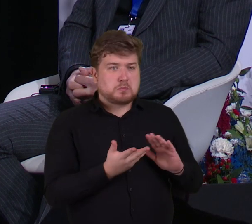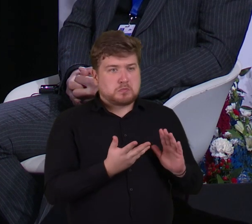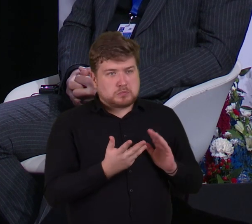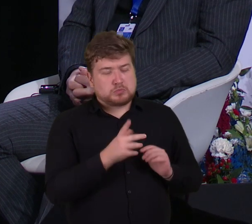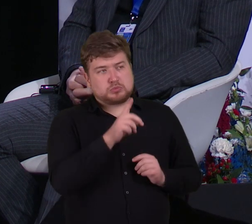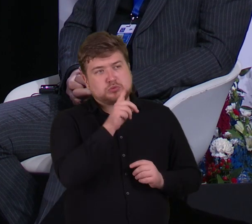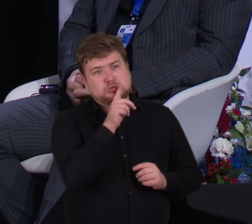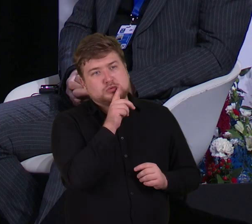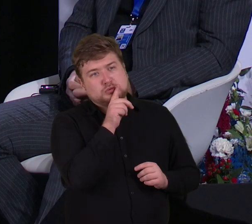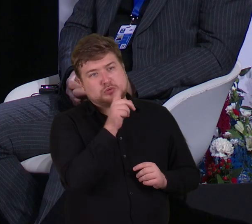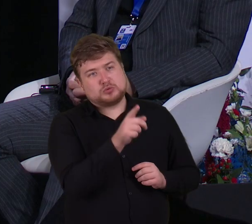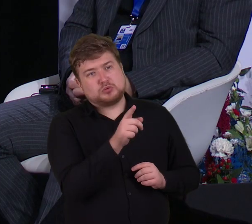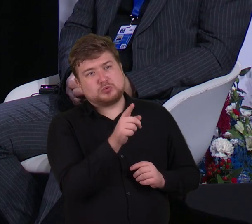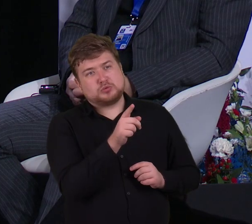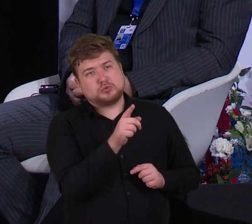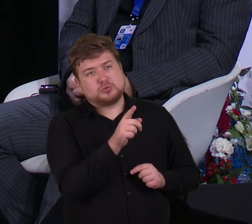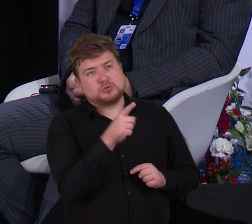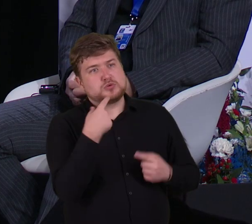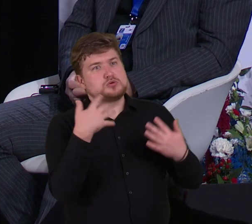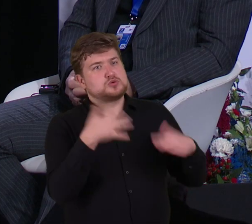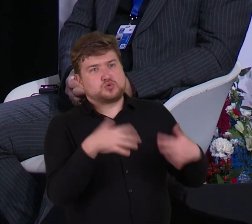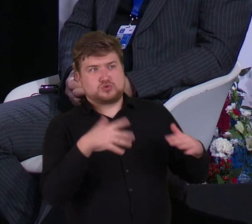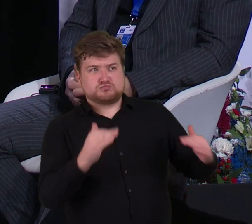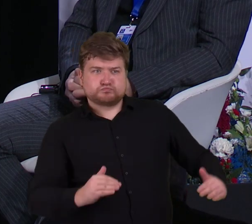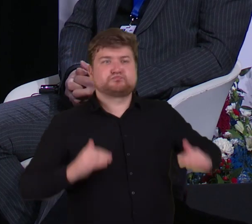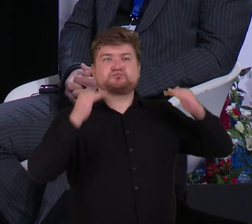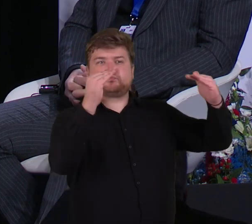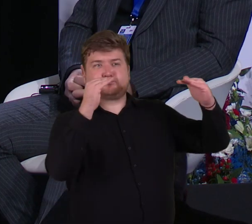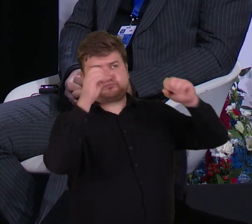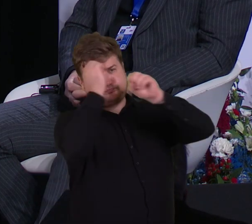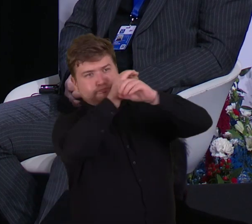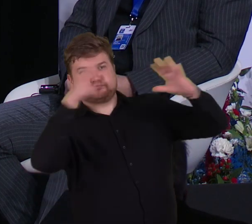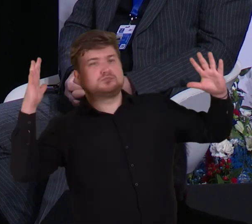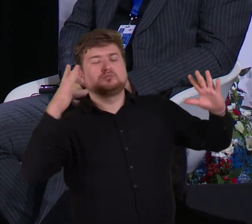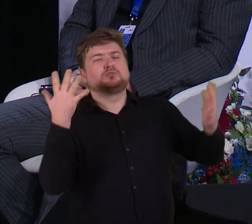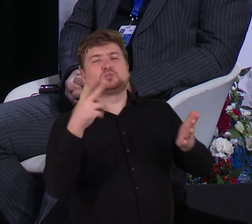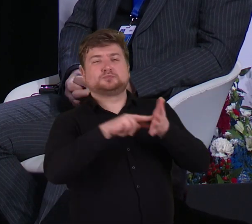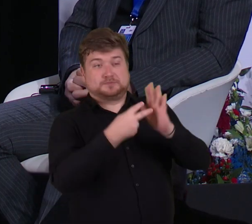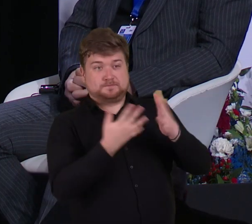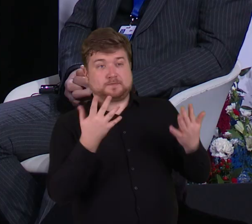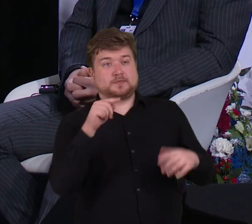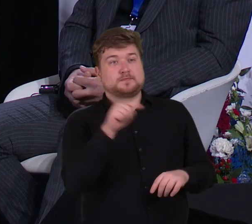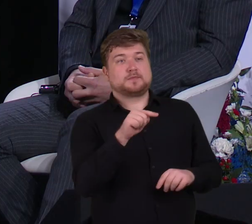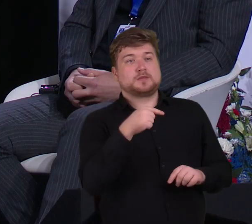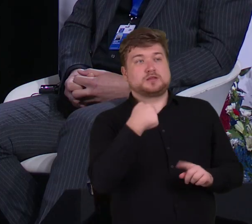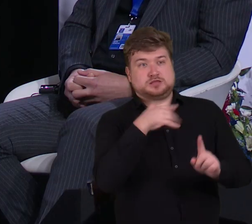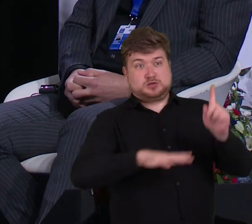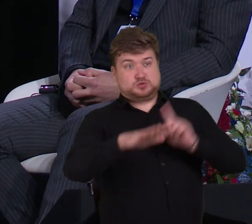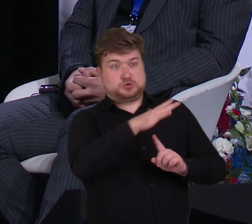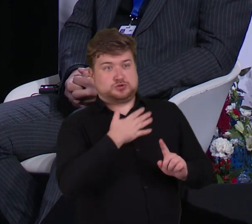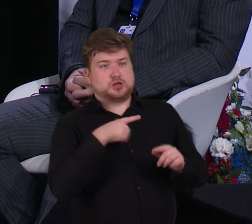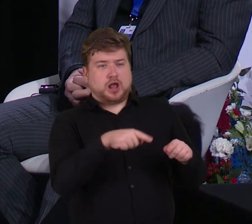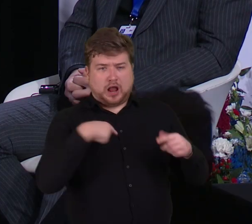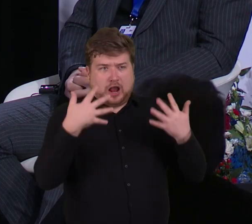organizing the functional urban area, because we have our own parliament who takes political decision, and as